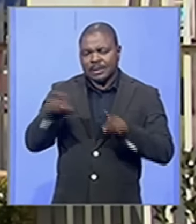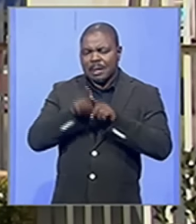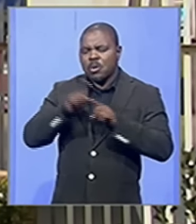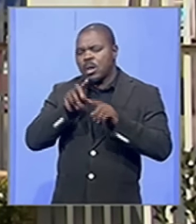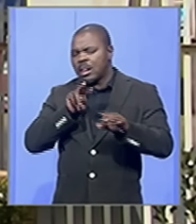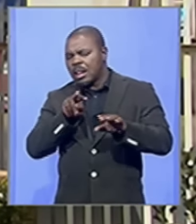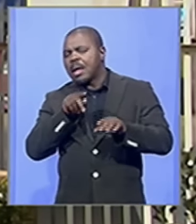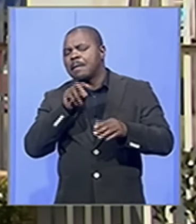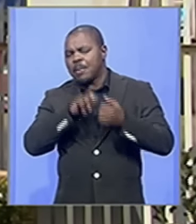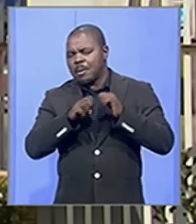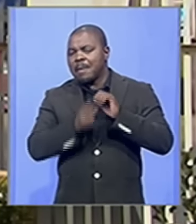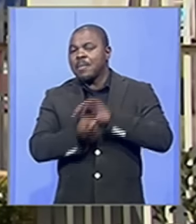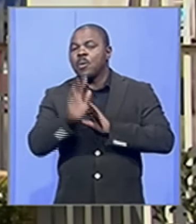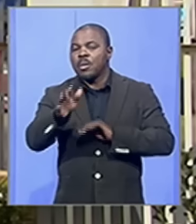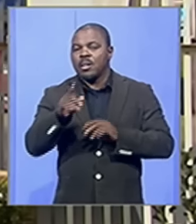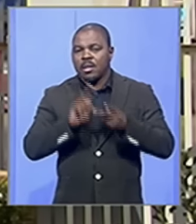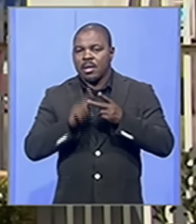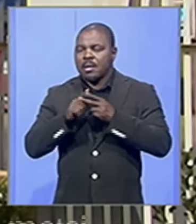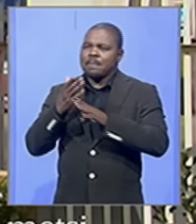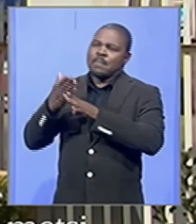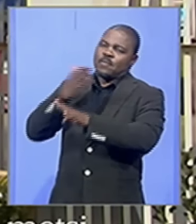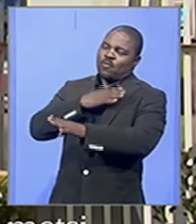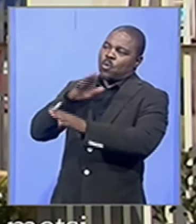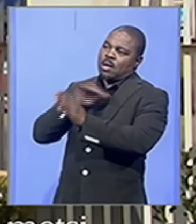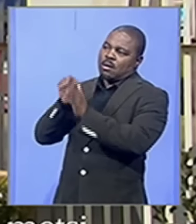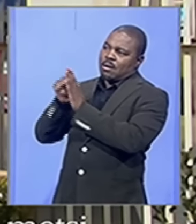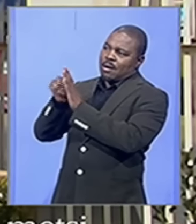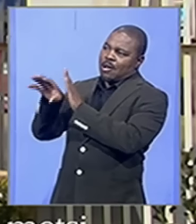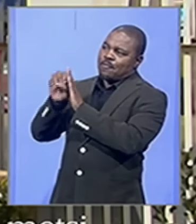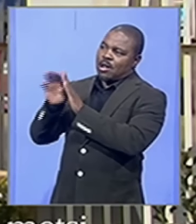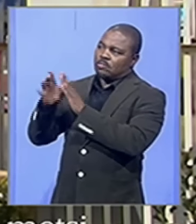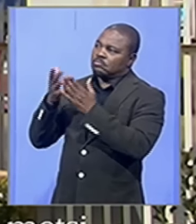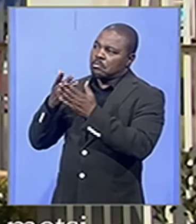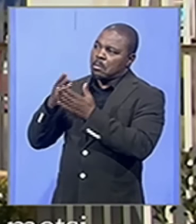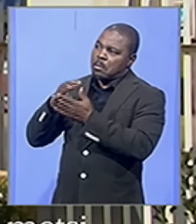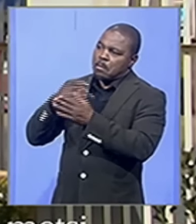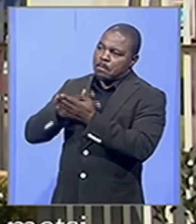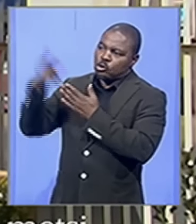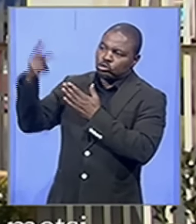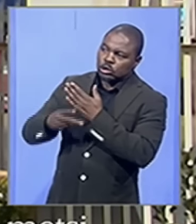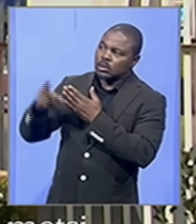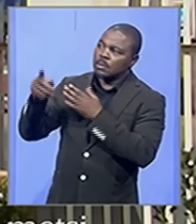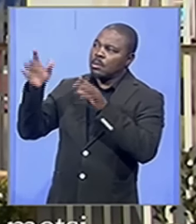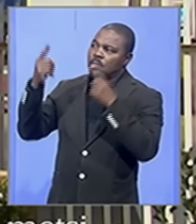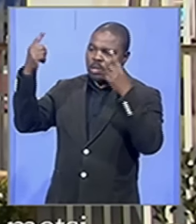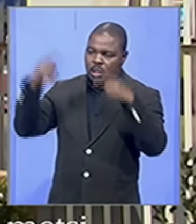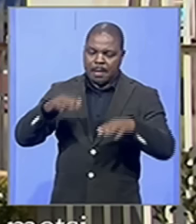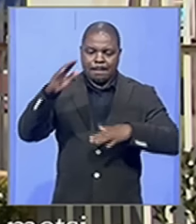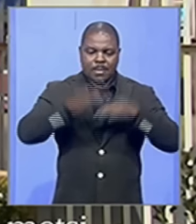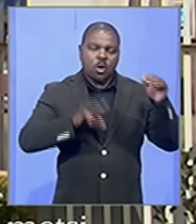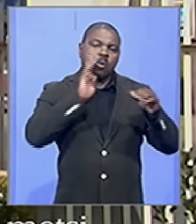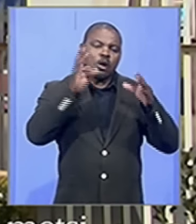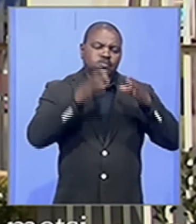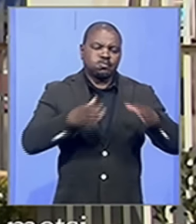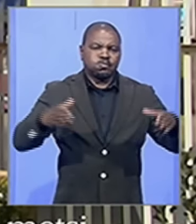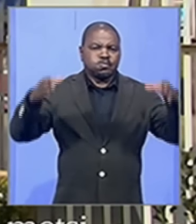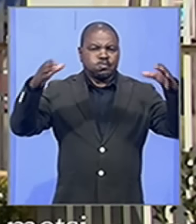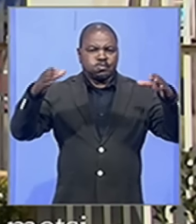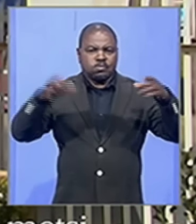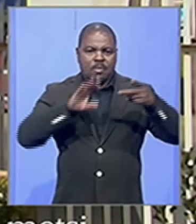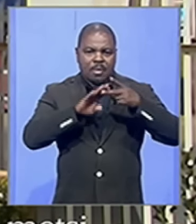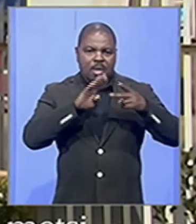re be re advertiser project dating gore re kopa batho ba tlo go agang di reservoir tsa metsi so that